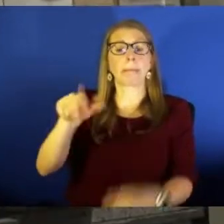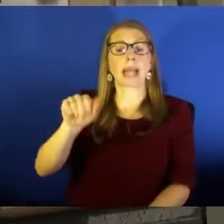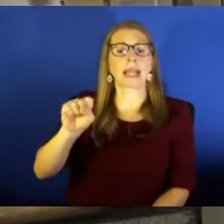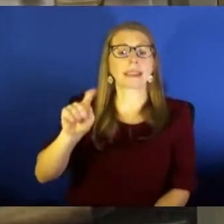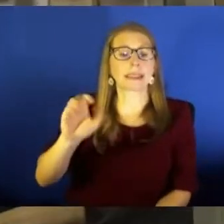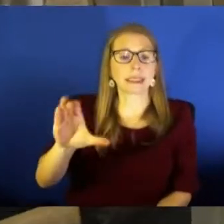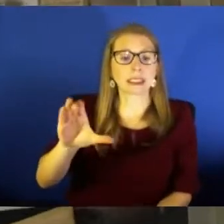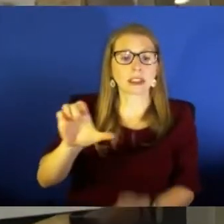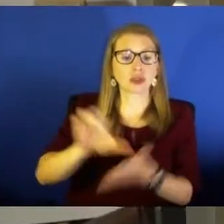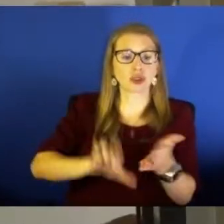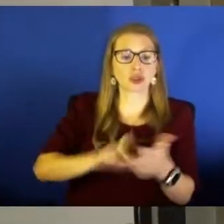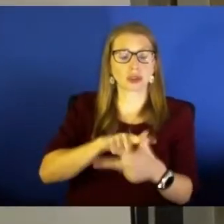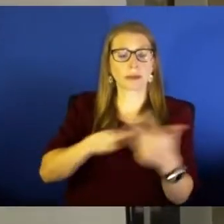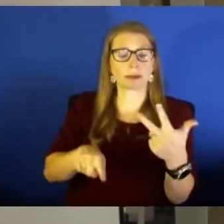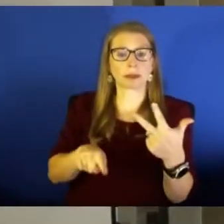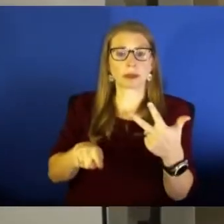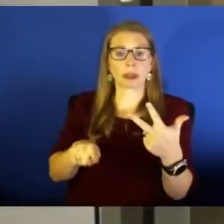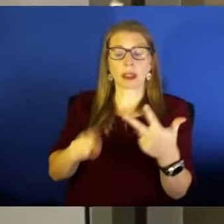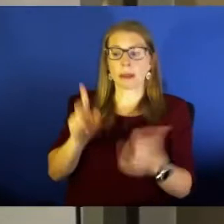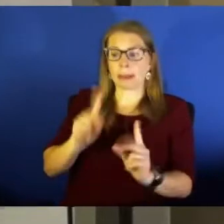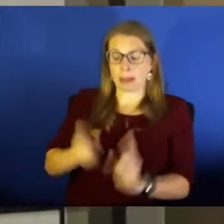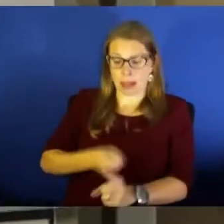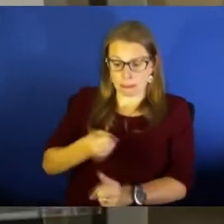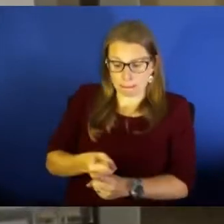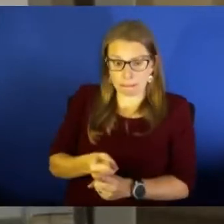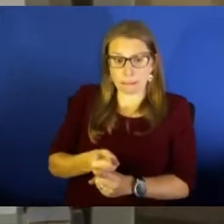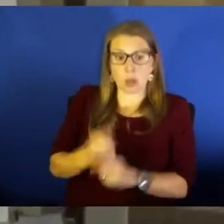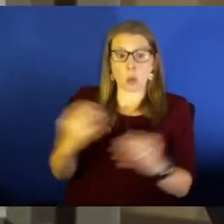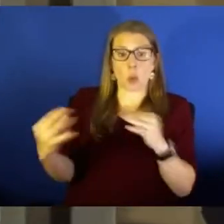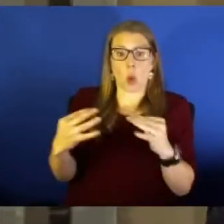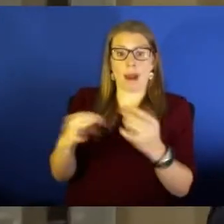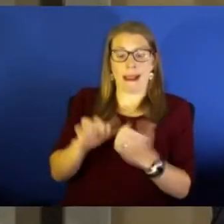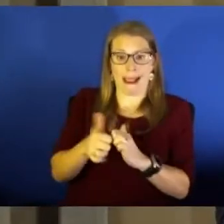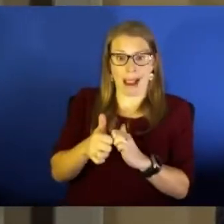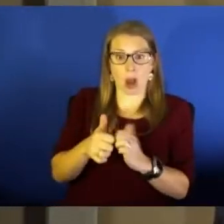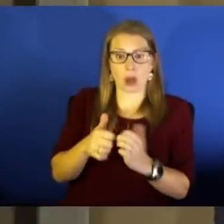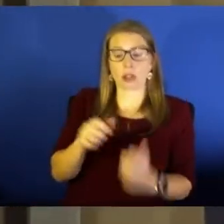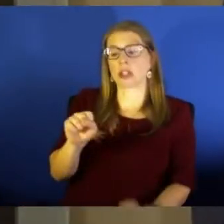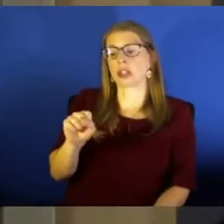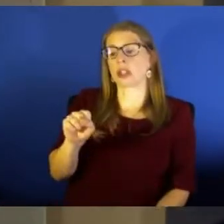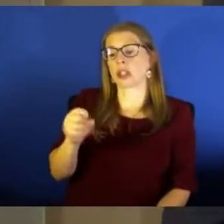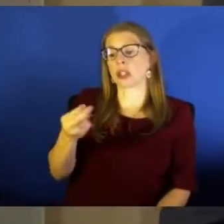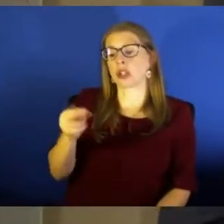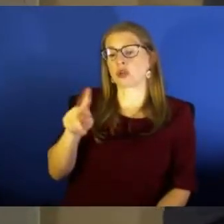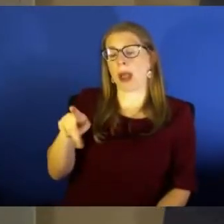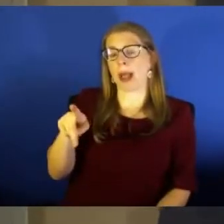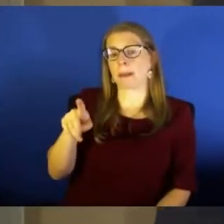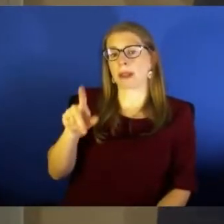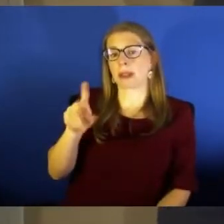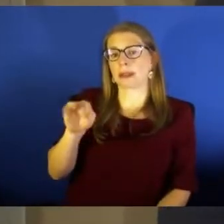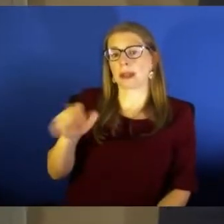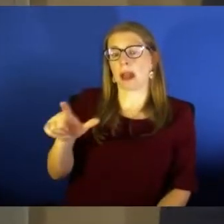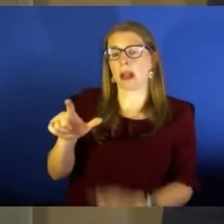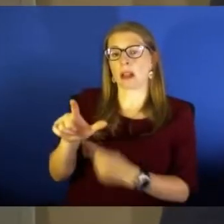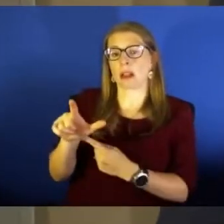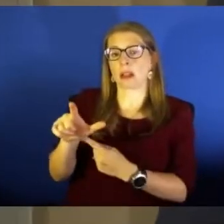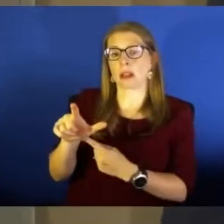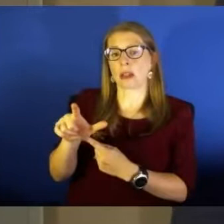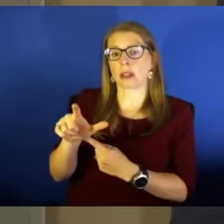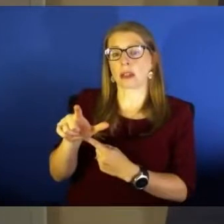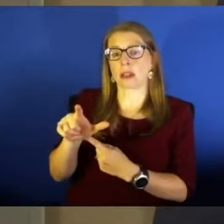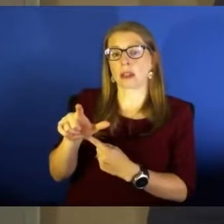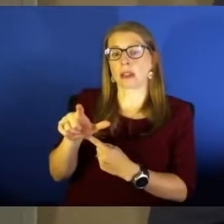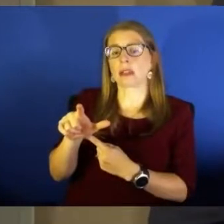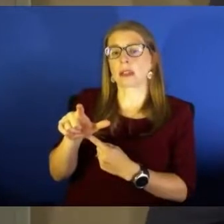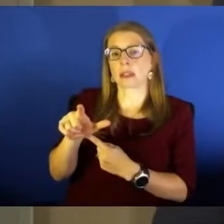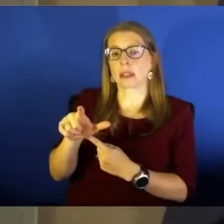people were impacted by war, by the shrapnel and so on, plastic surgery was needed. The Tin Nose Society was one